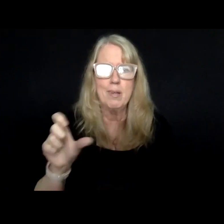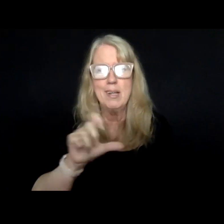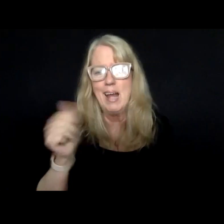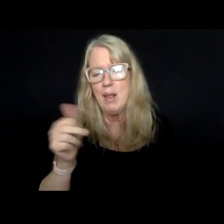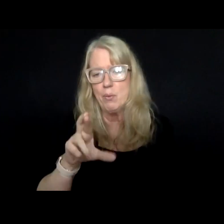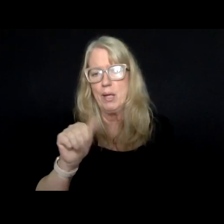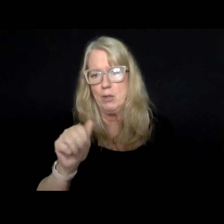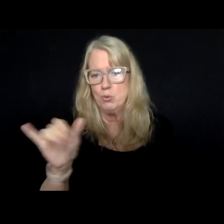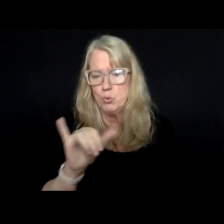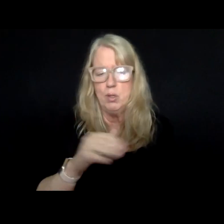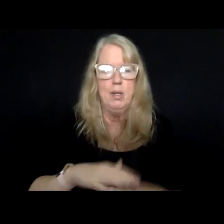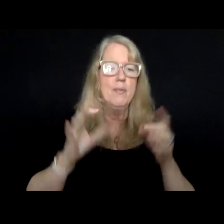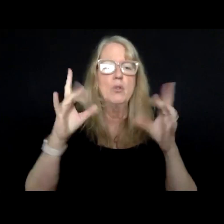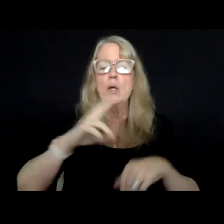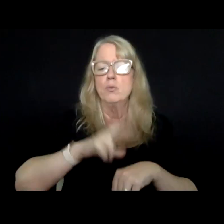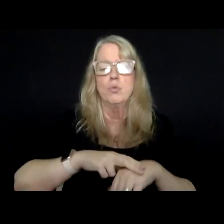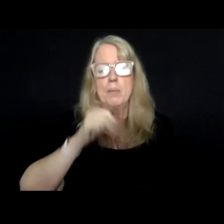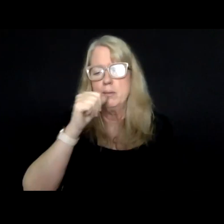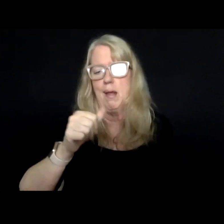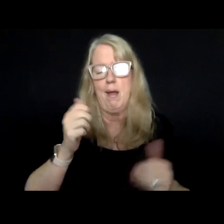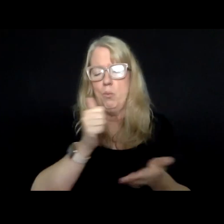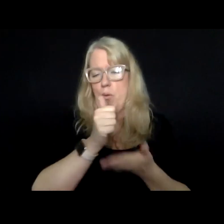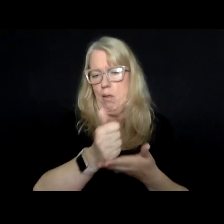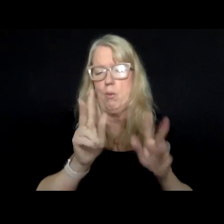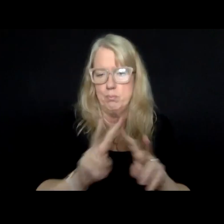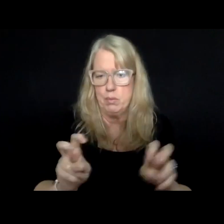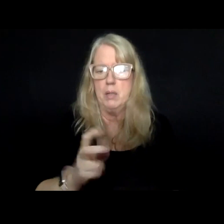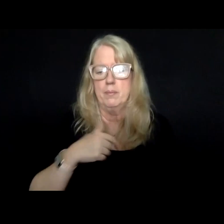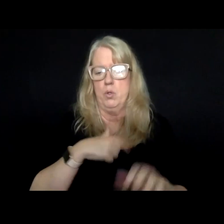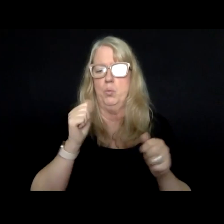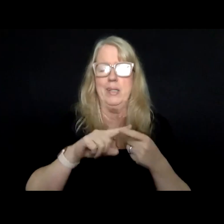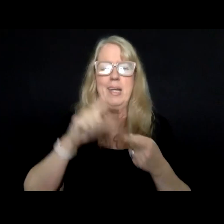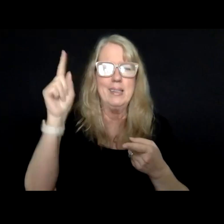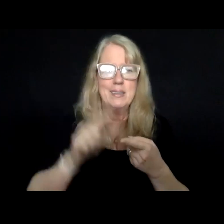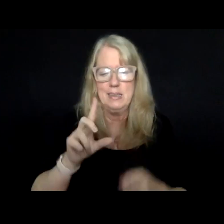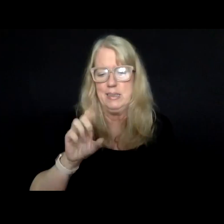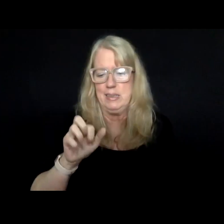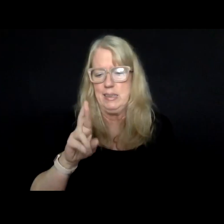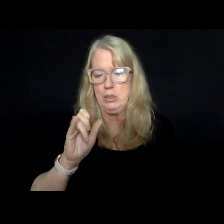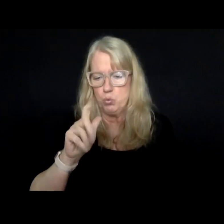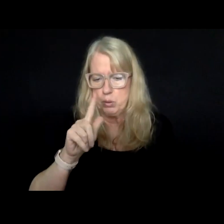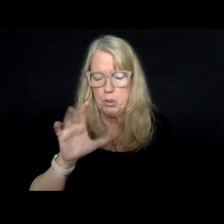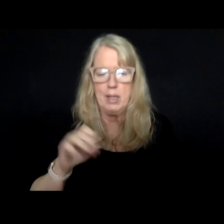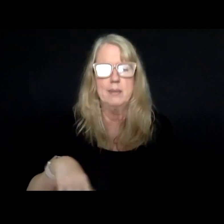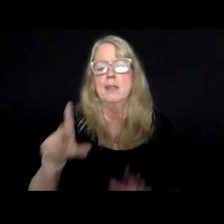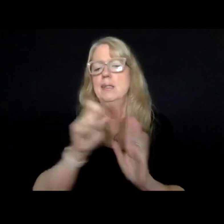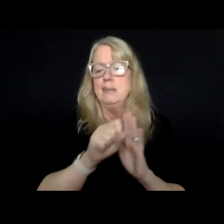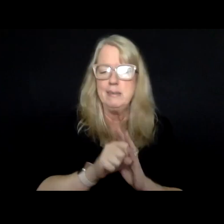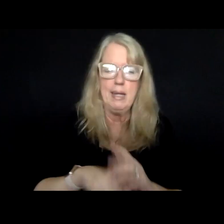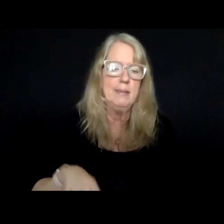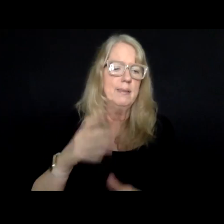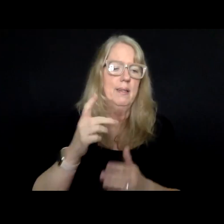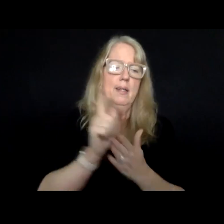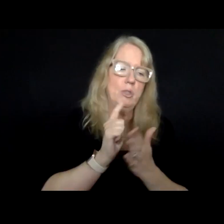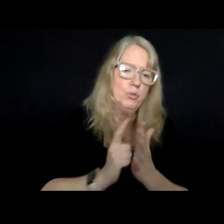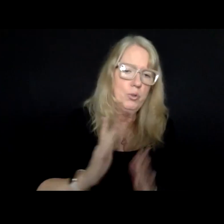community that crisis normally doesn't assist. We're able to decriminalize working with judges, state's attorney, public defenders that